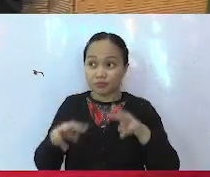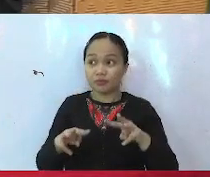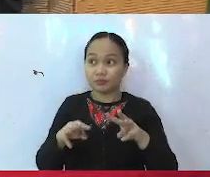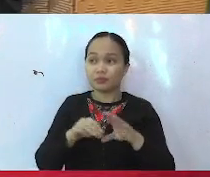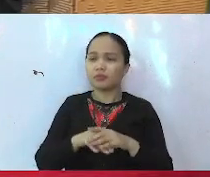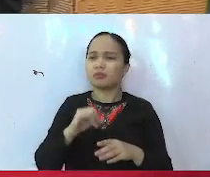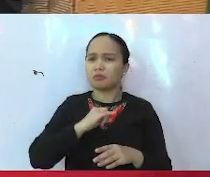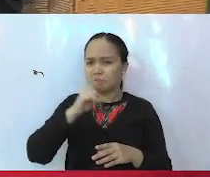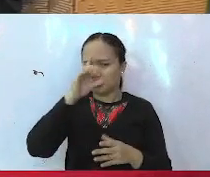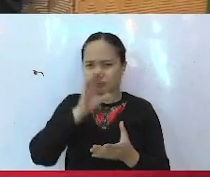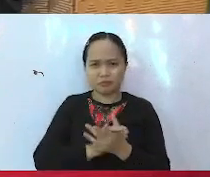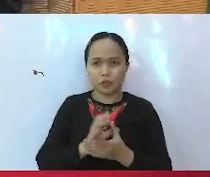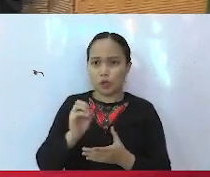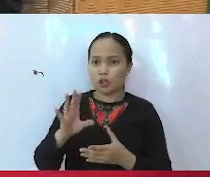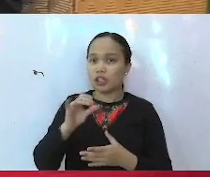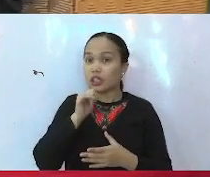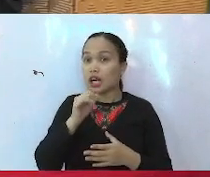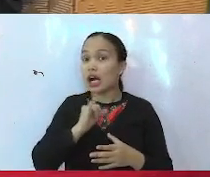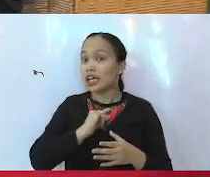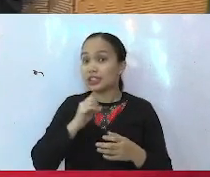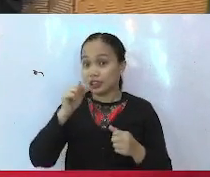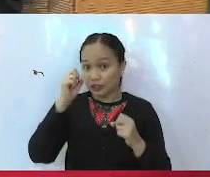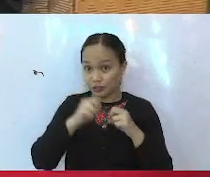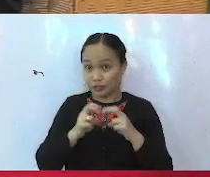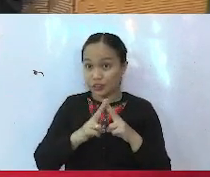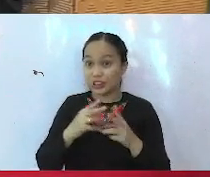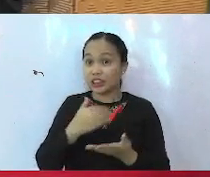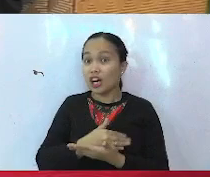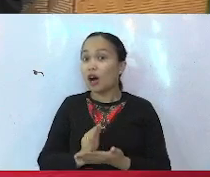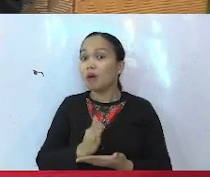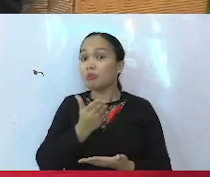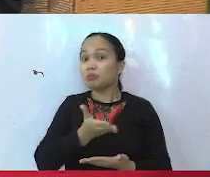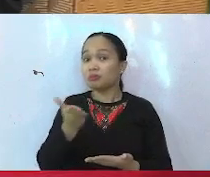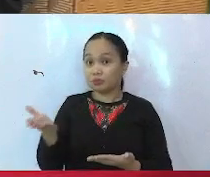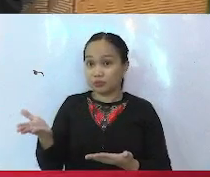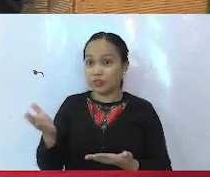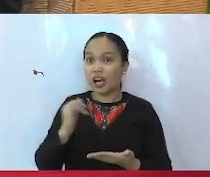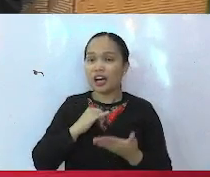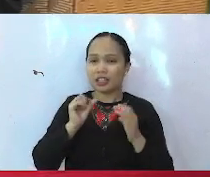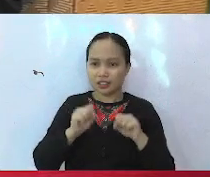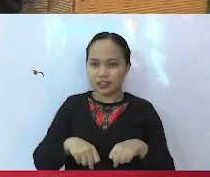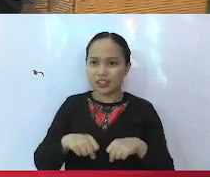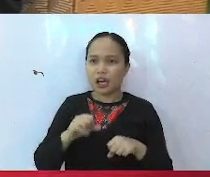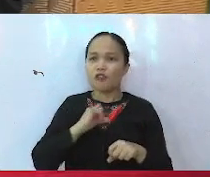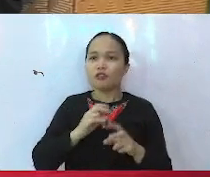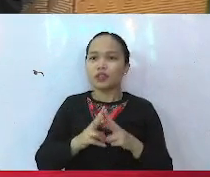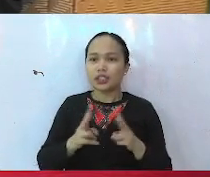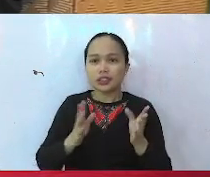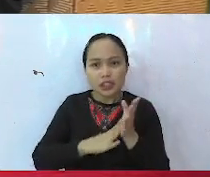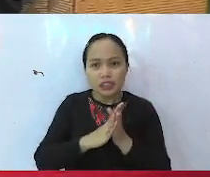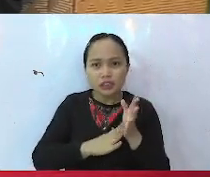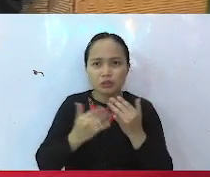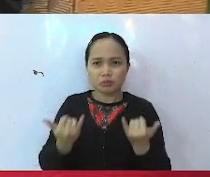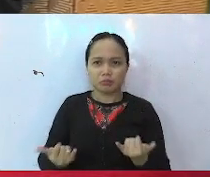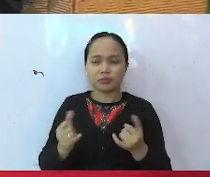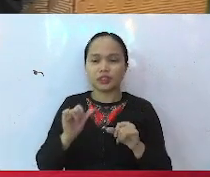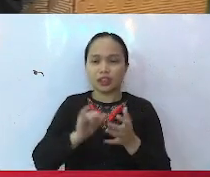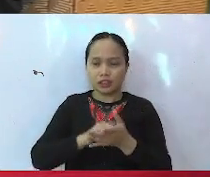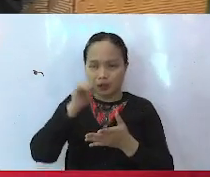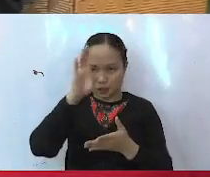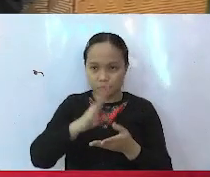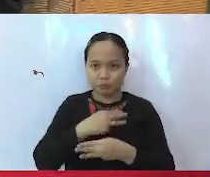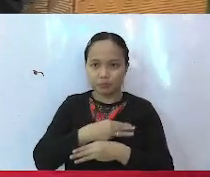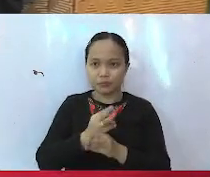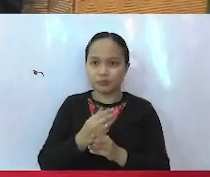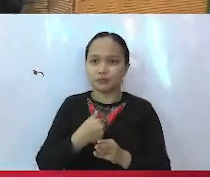and believe it or not, I even recognize some of you. Amen. Yeah. So I'm just excited to be here. I pray God uses me to be a blessing.